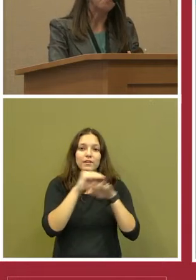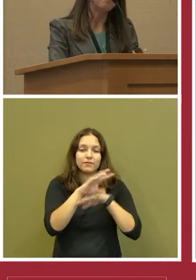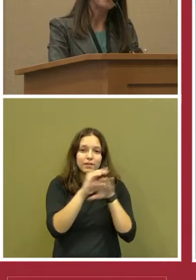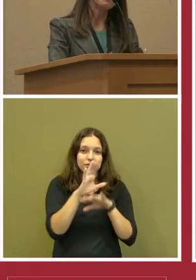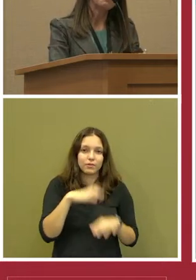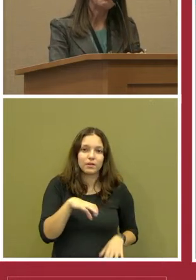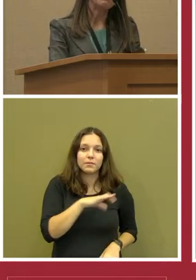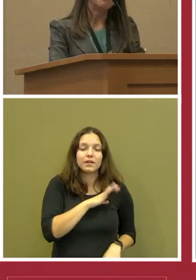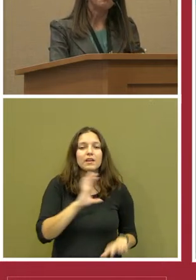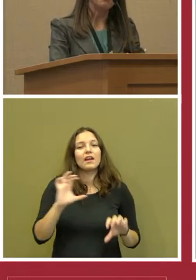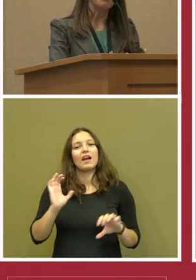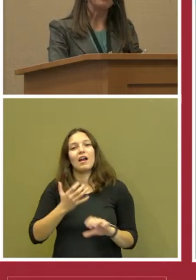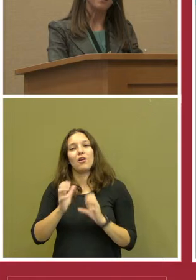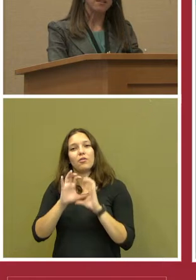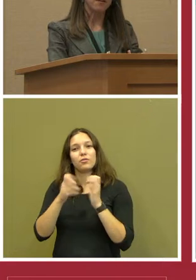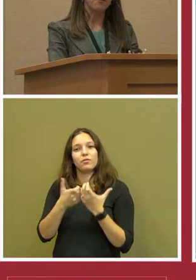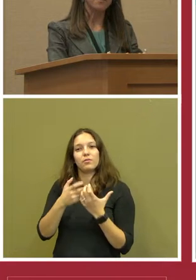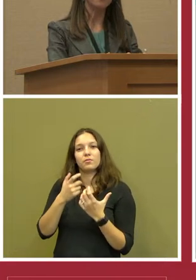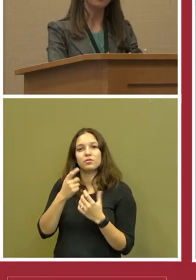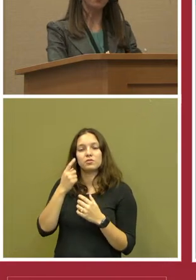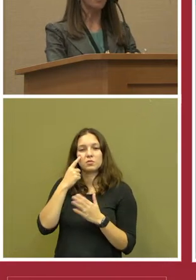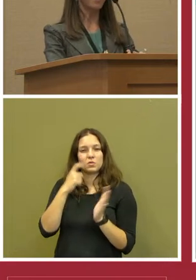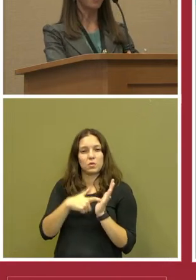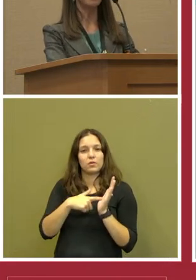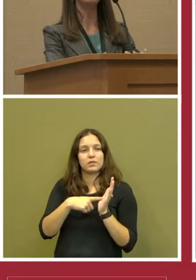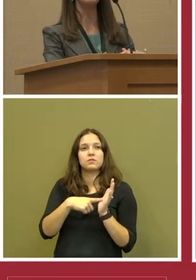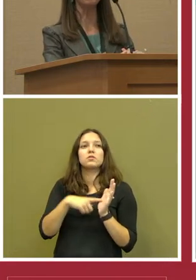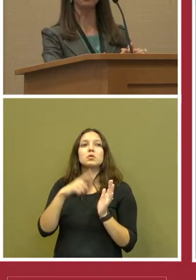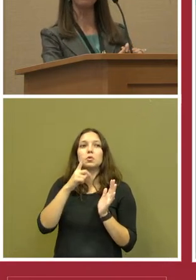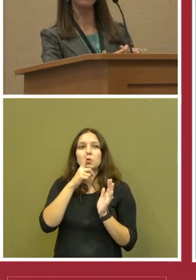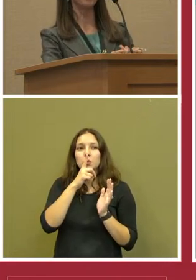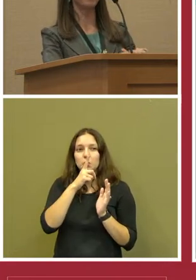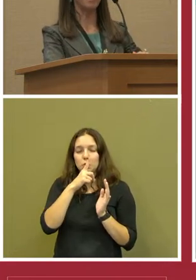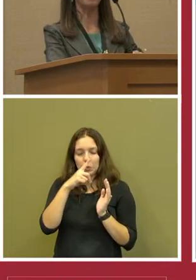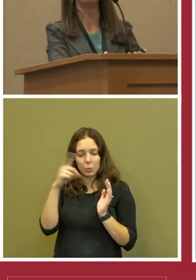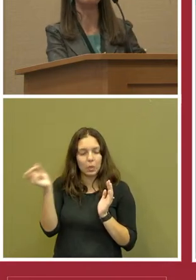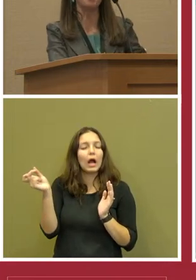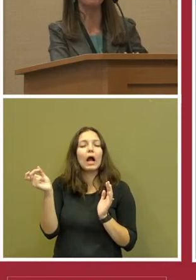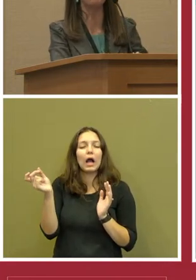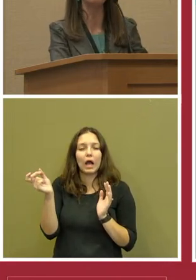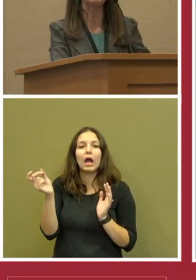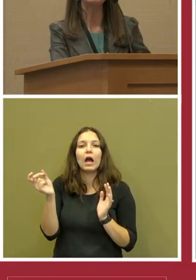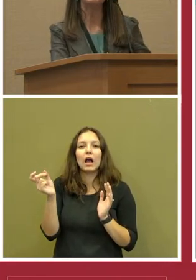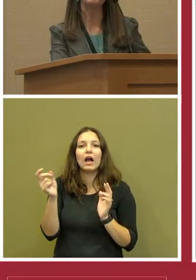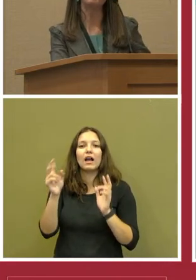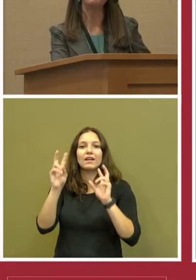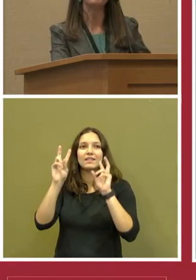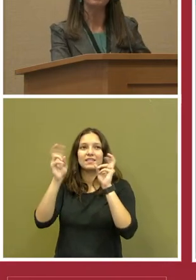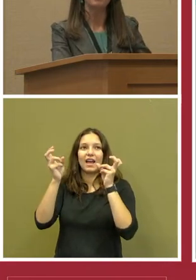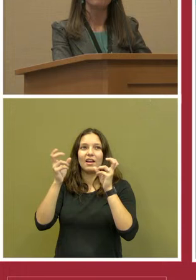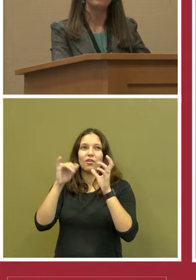of... just noticing the very dry nature of the title of that group.